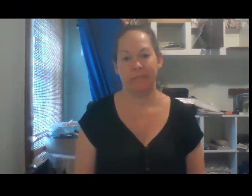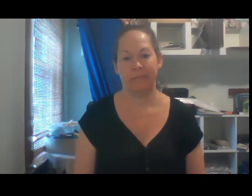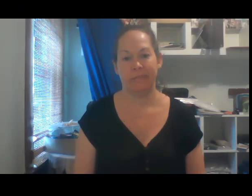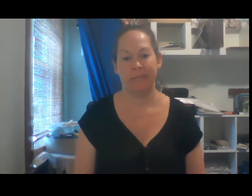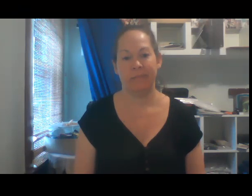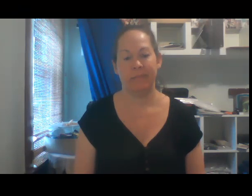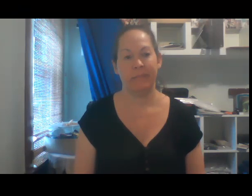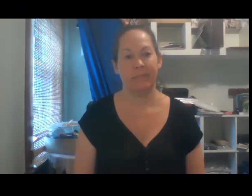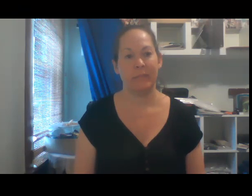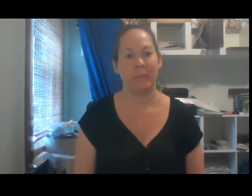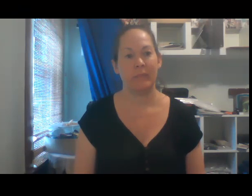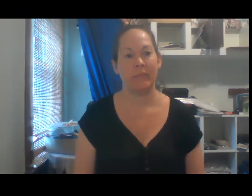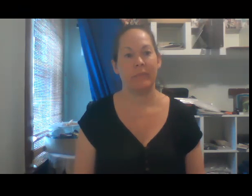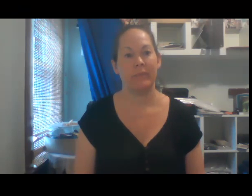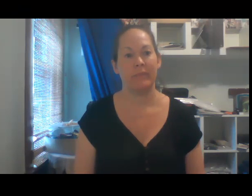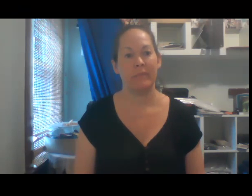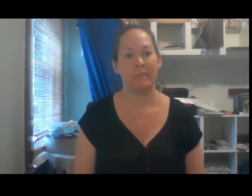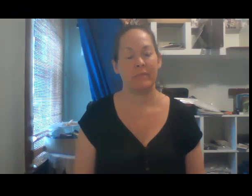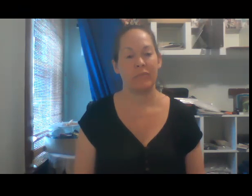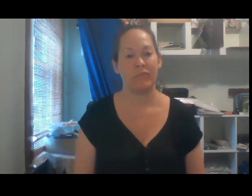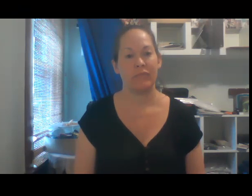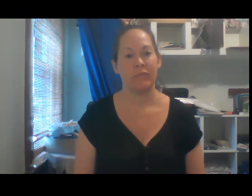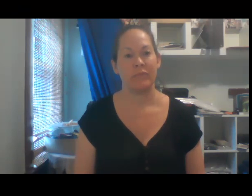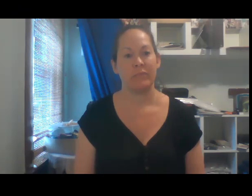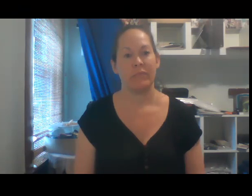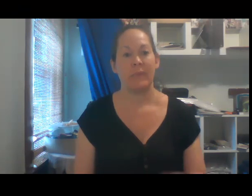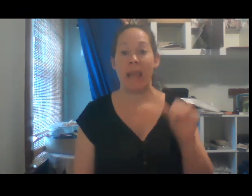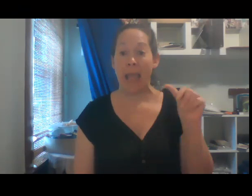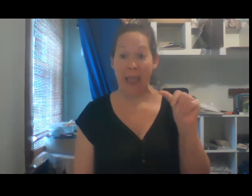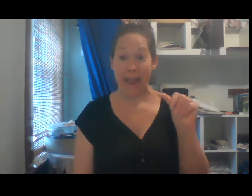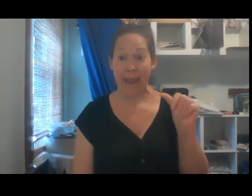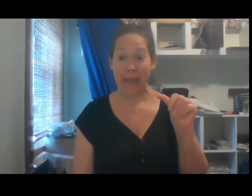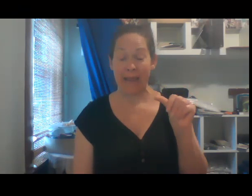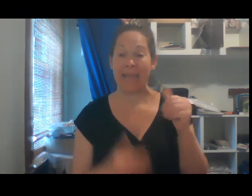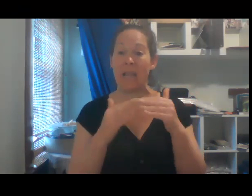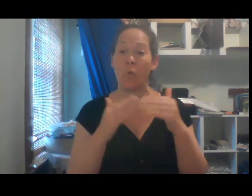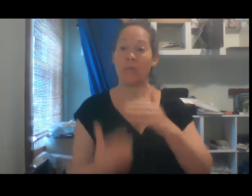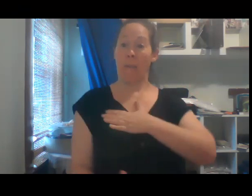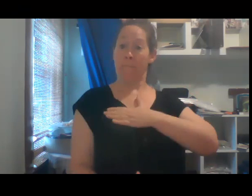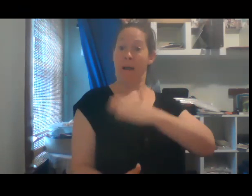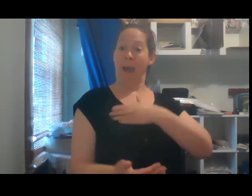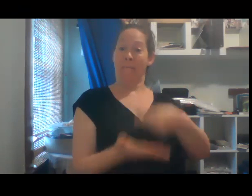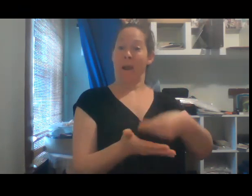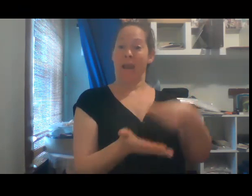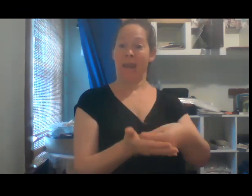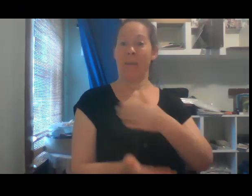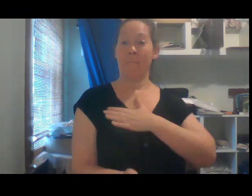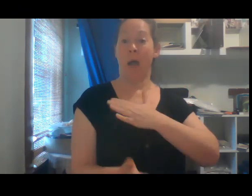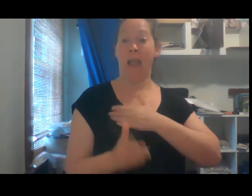And so A is my money, is amount of money